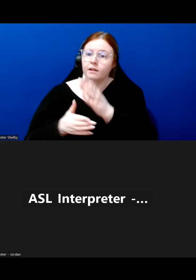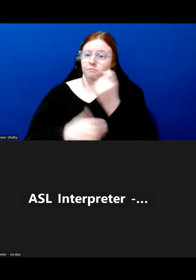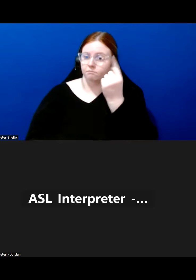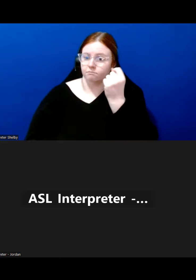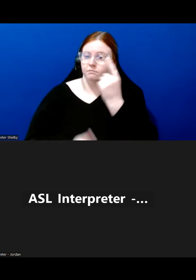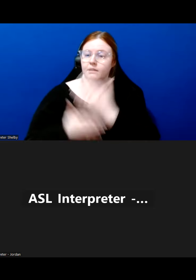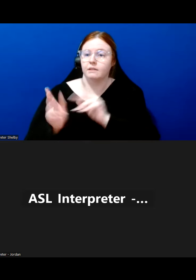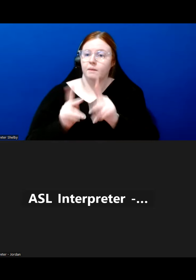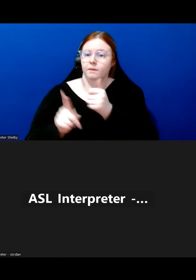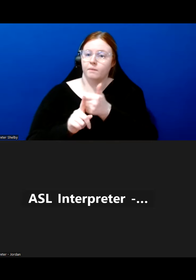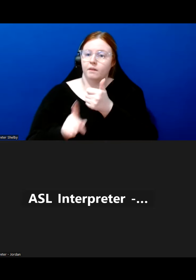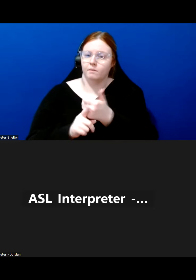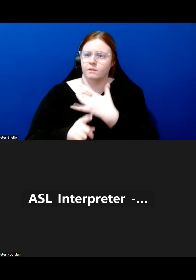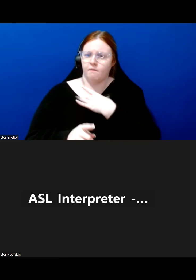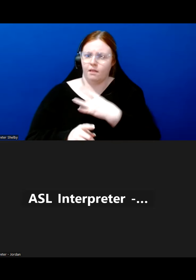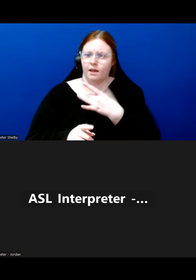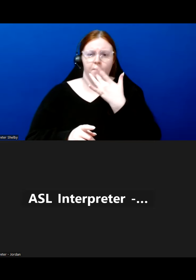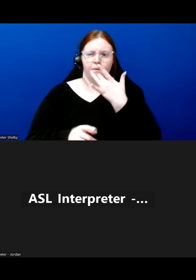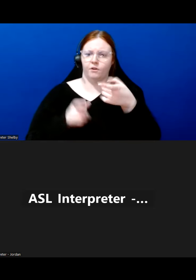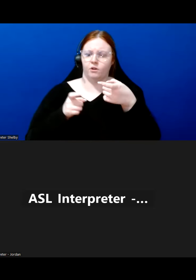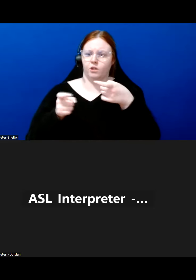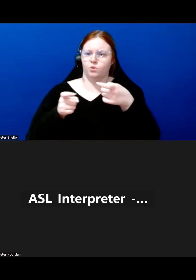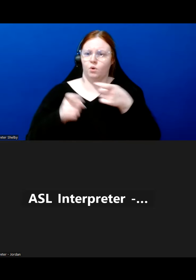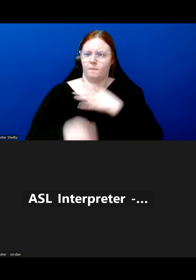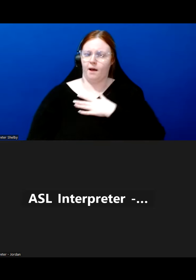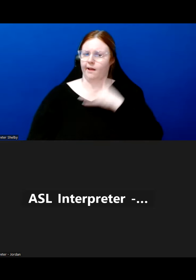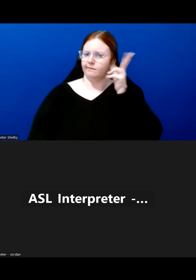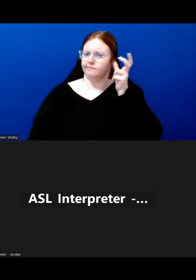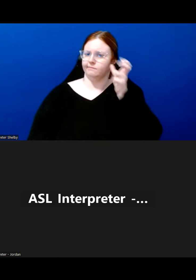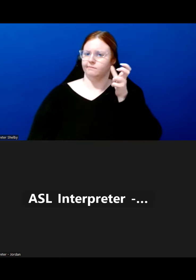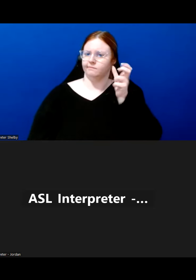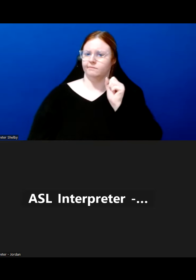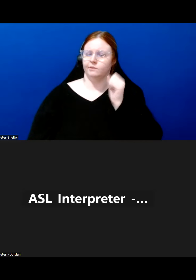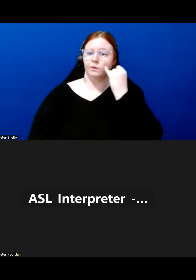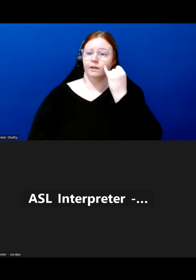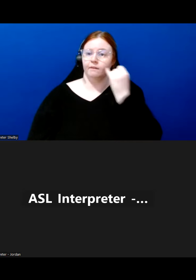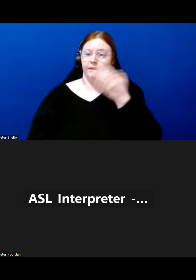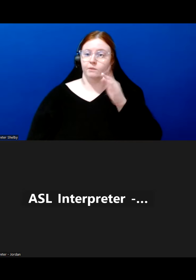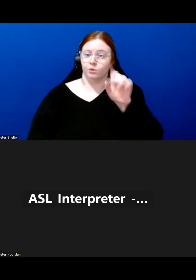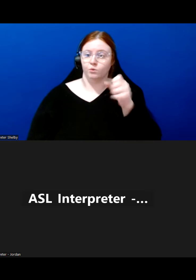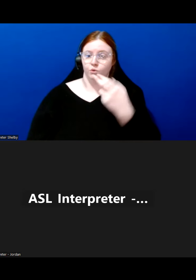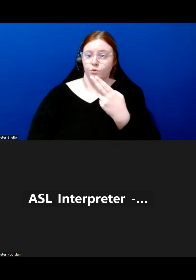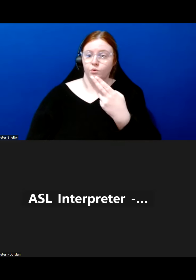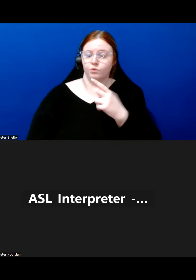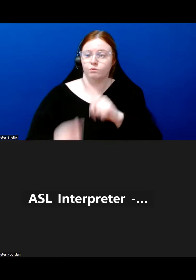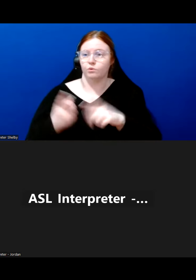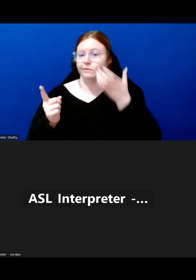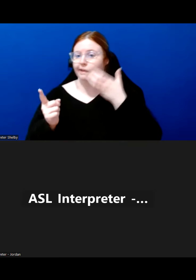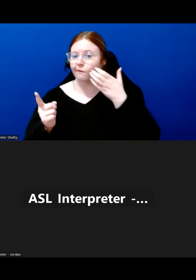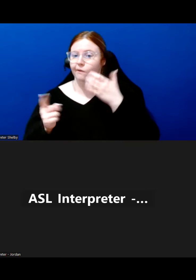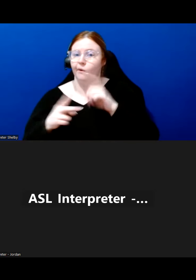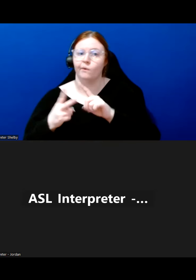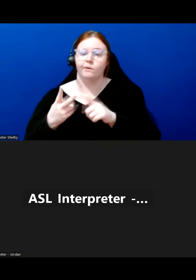have a degree of control over their listening experience too. So with a Bluetooth connection to your cell phone or your